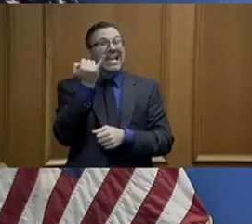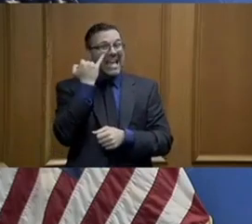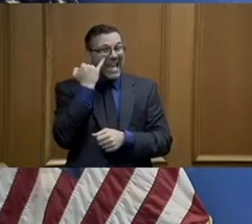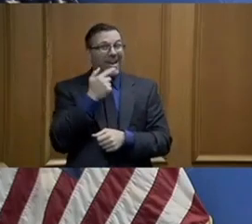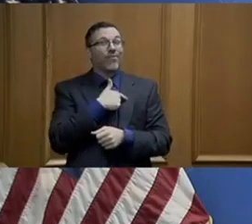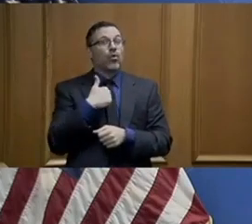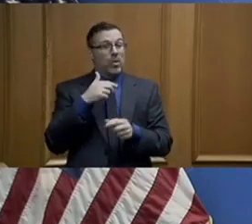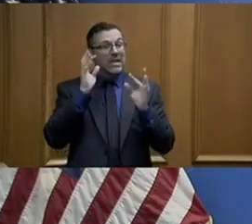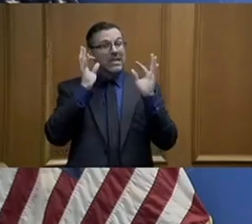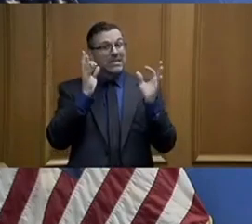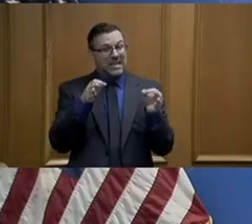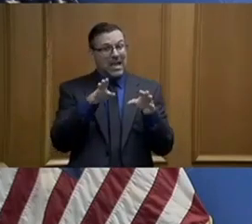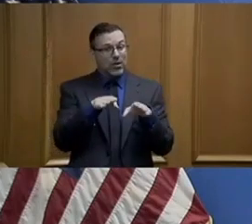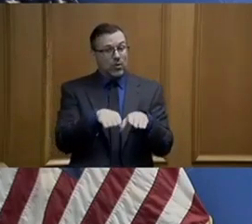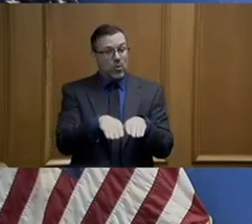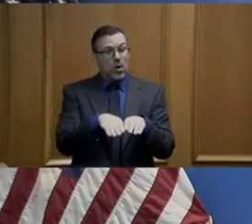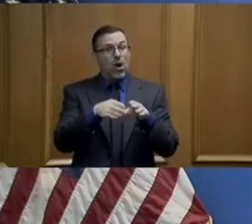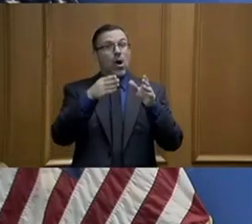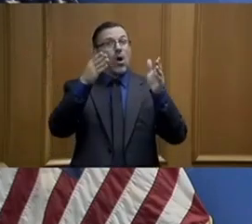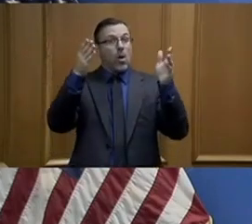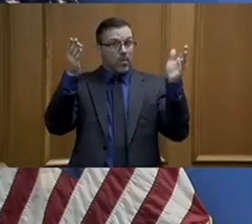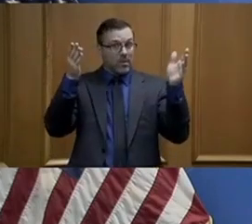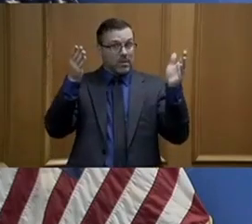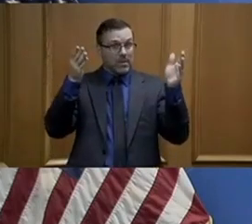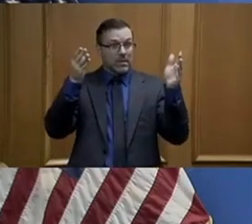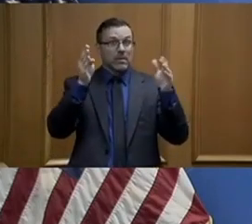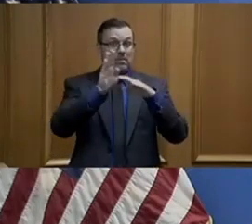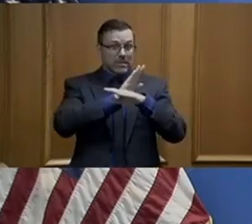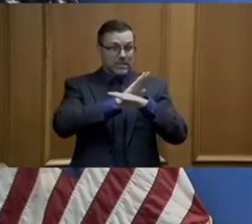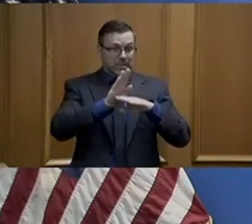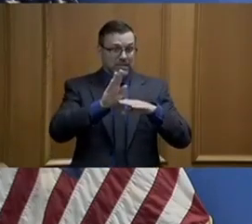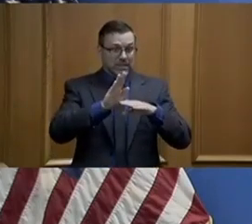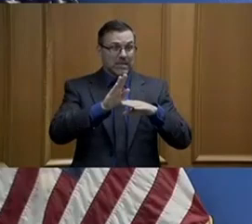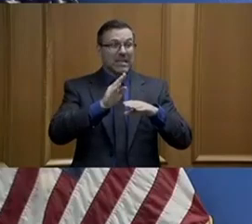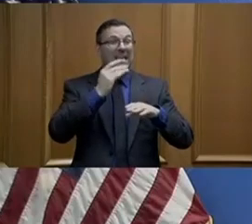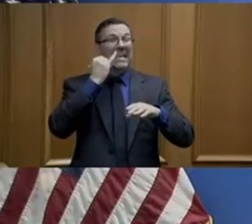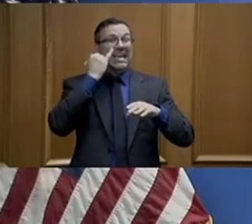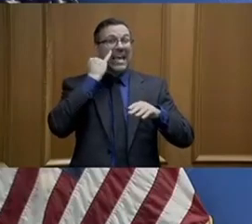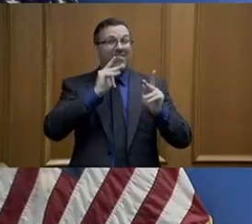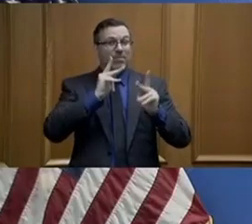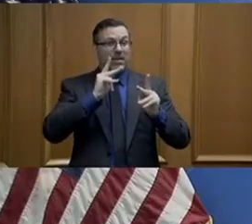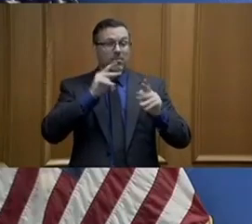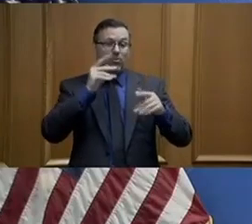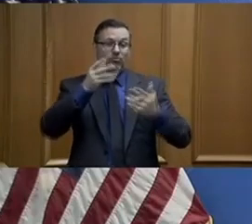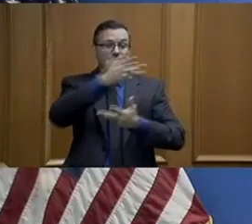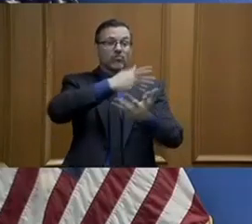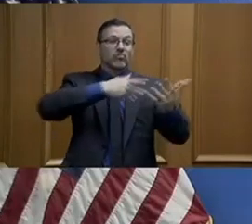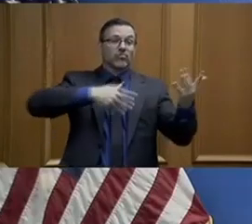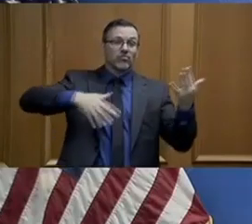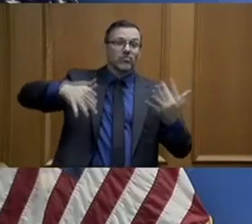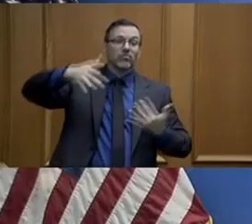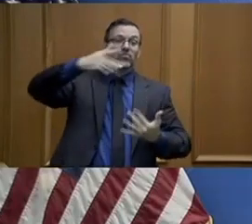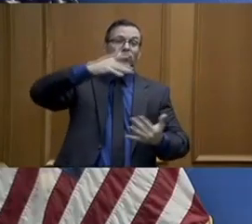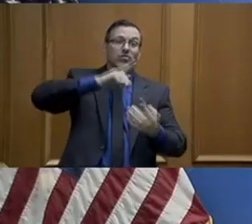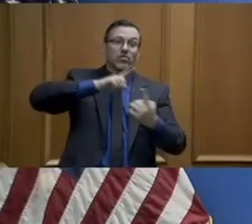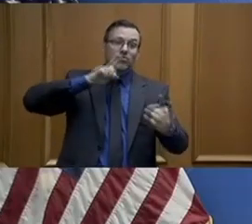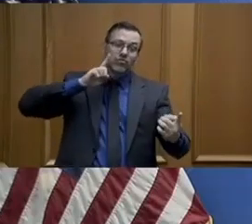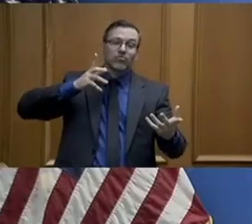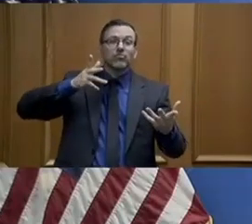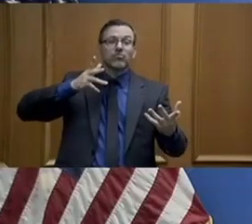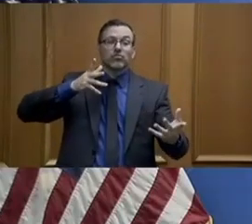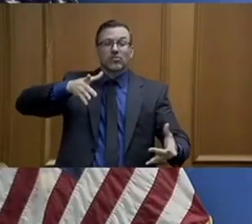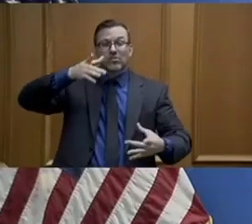step to open up the economy, that we're prepared to meet that and then to balance those two going forward. It